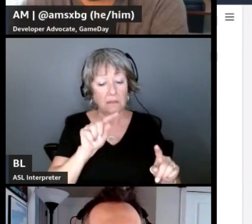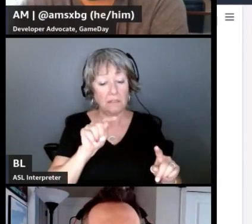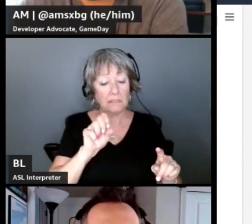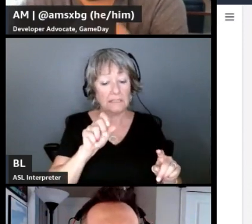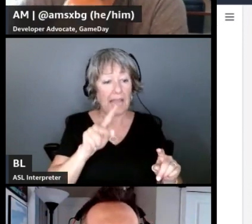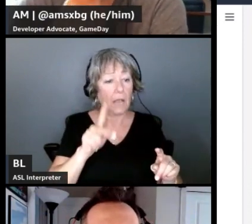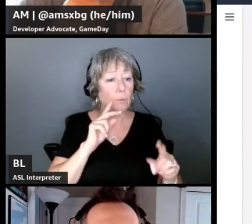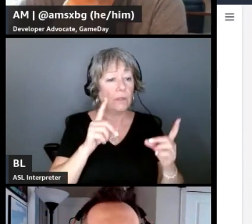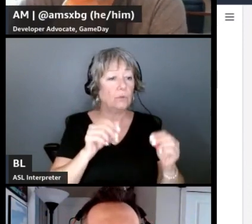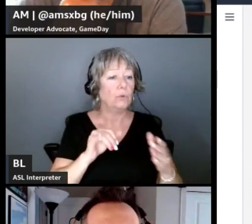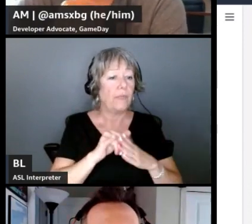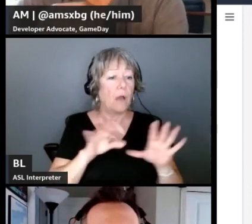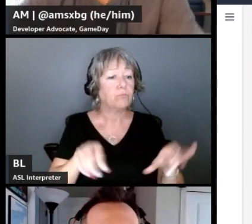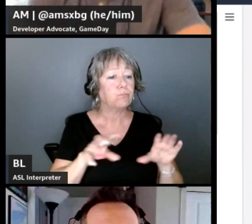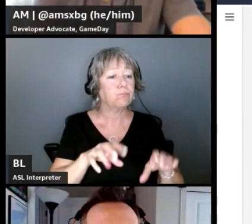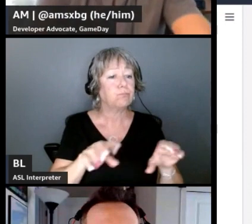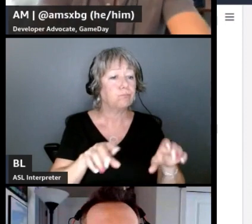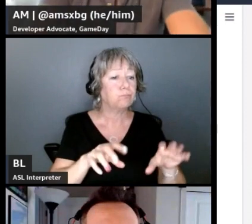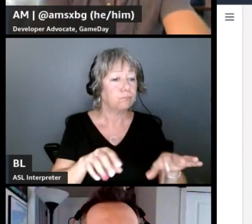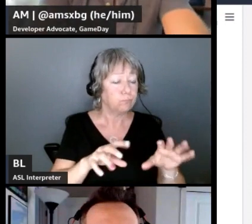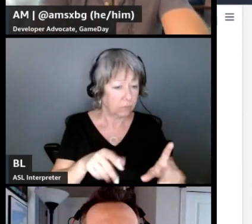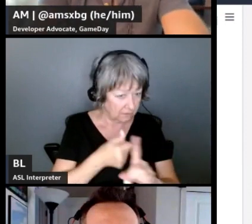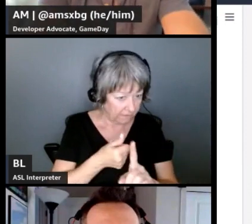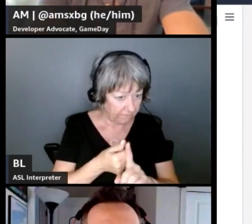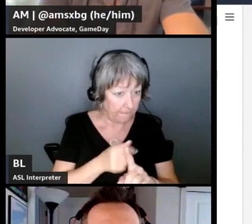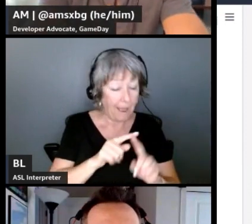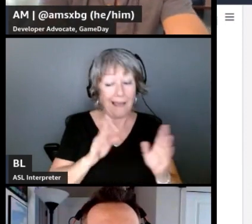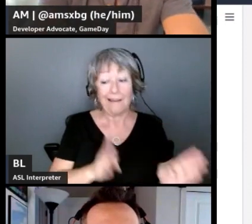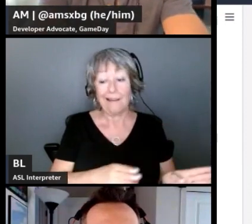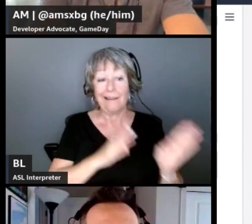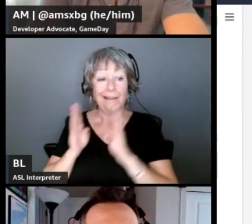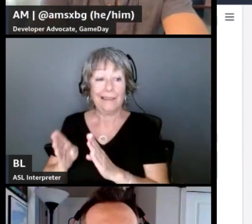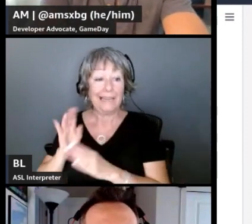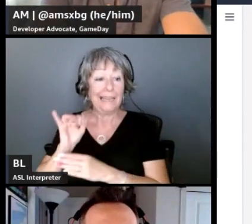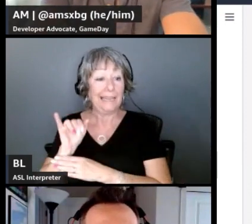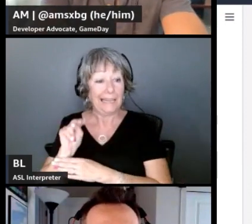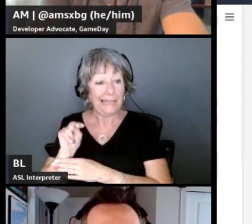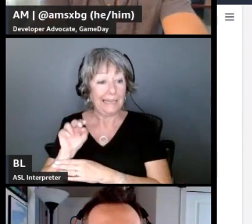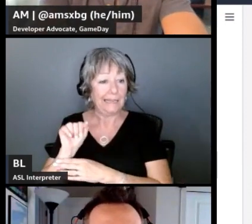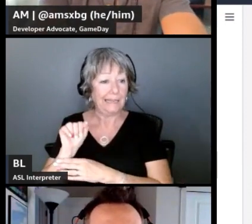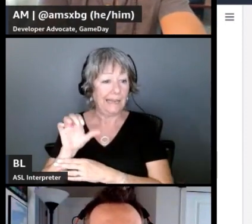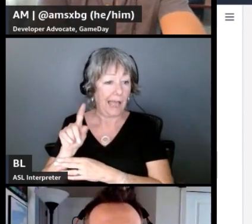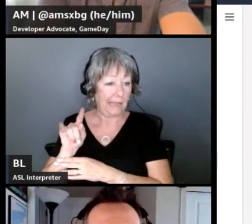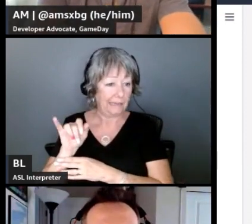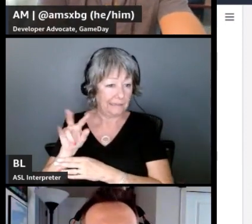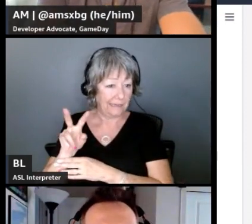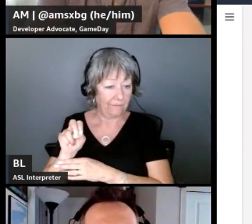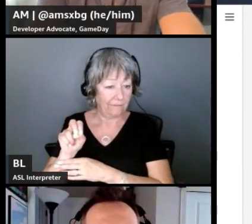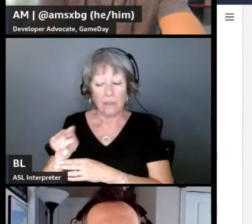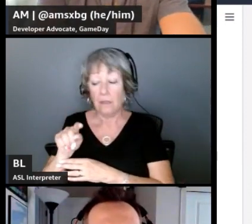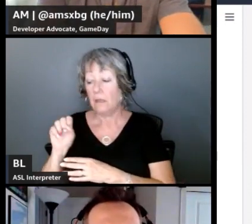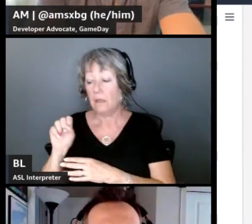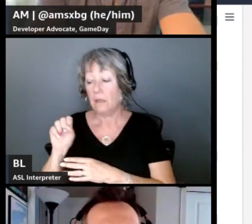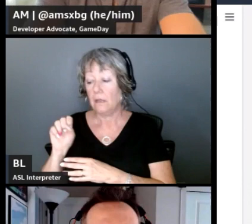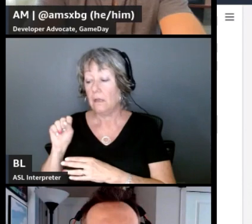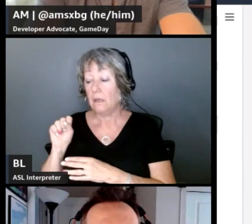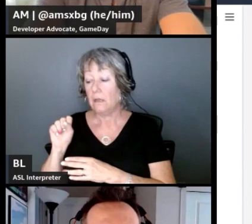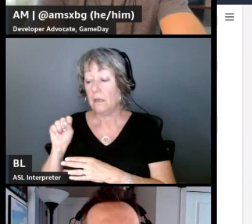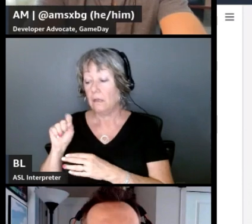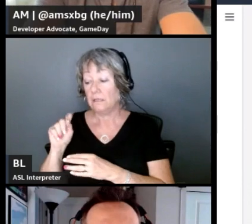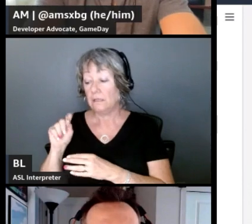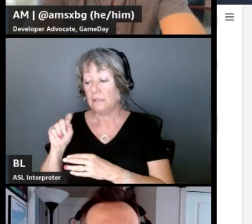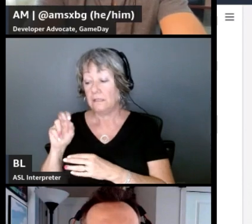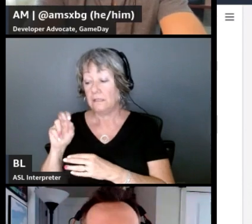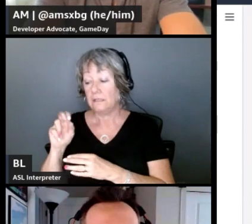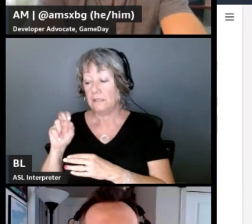of this parallelly, right? However, in the inactive one, what it would happen is that StackSet would do OU, it'll be like